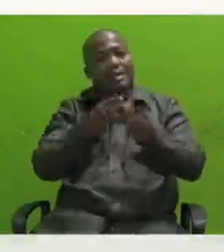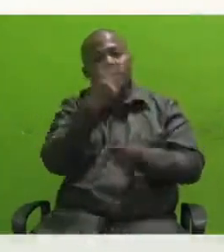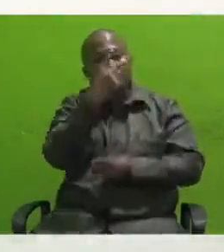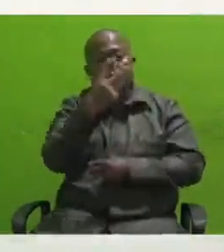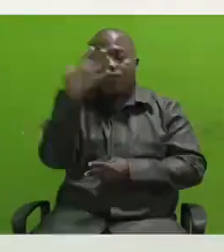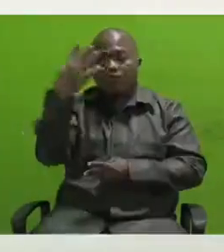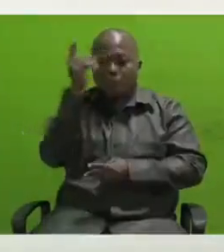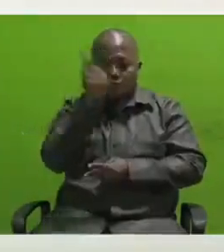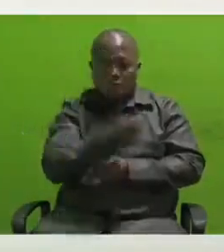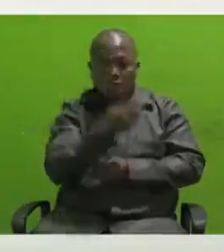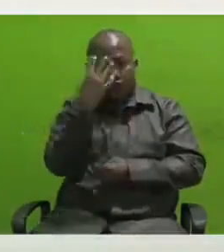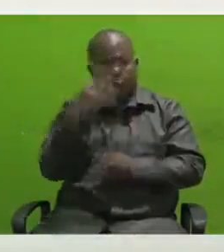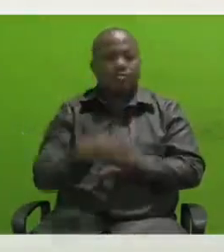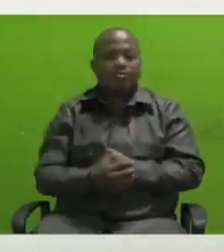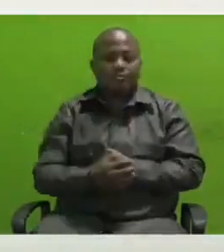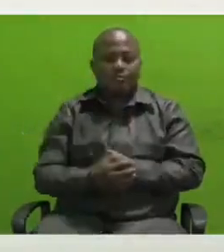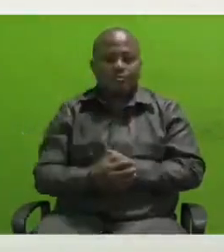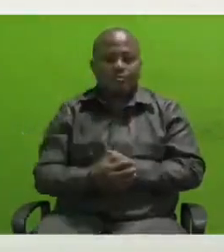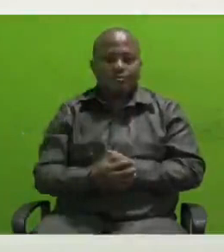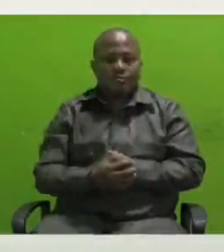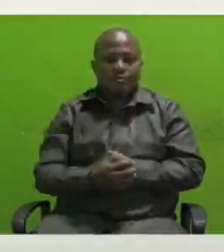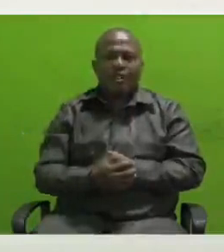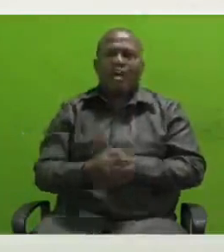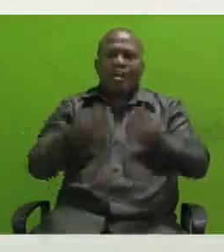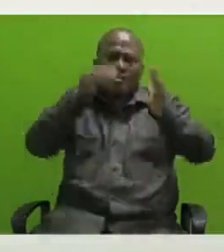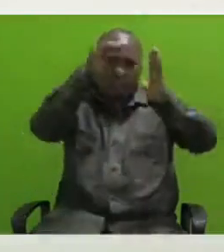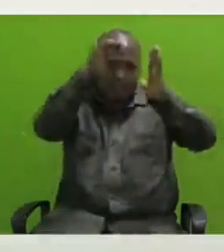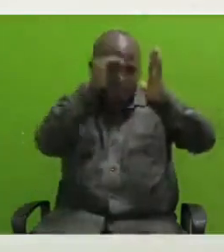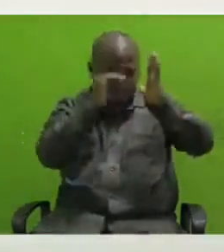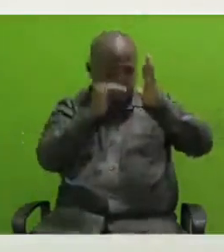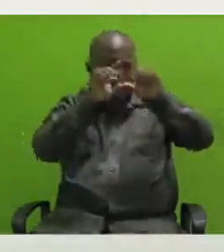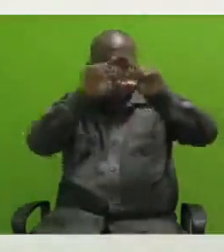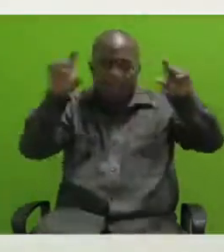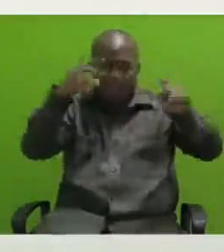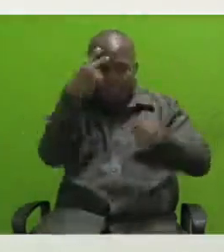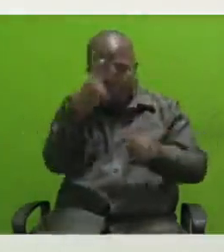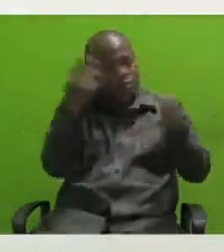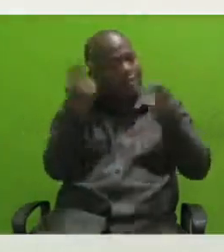4. If you come to question number 2, the same thing. 9,